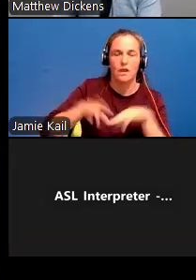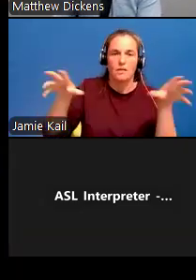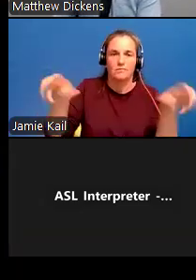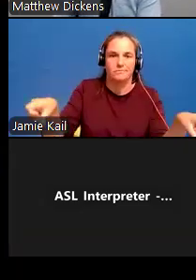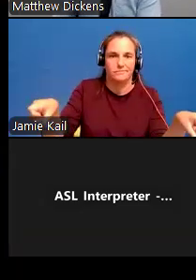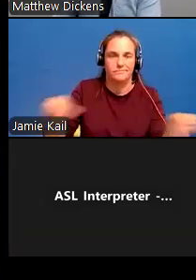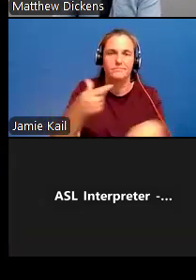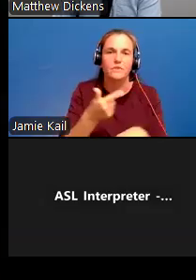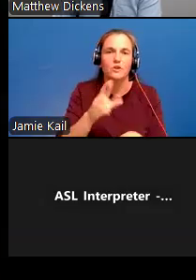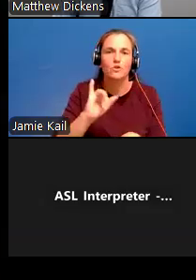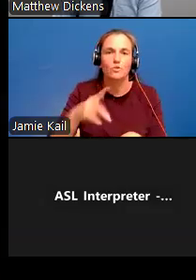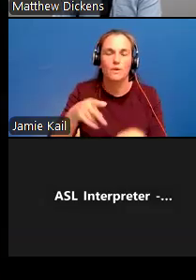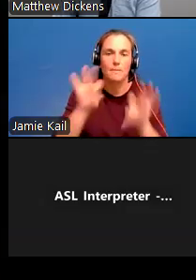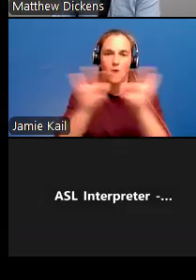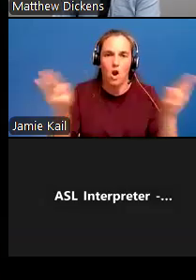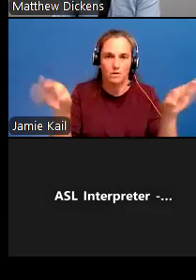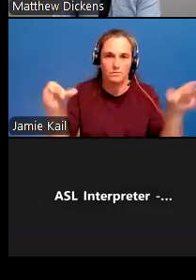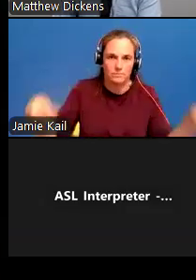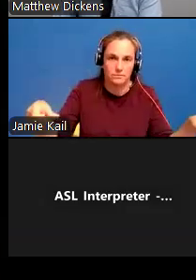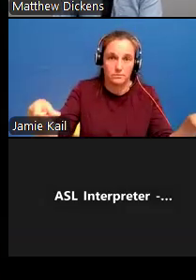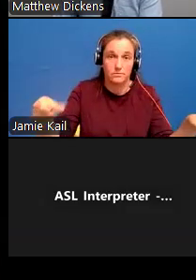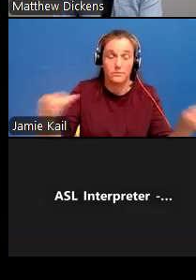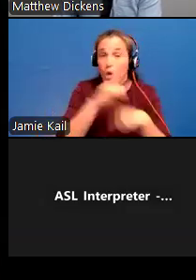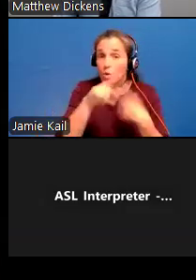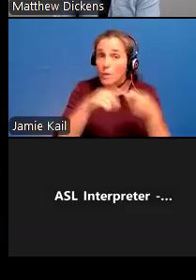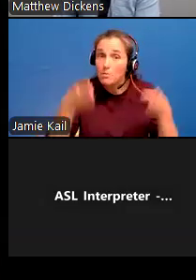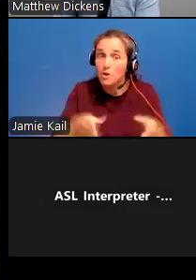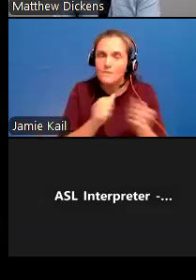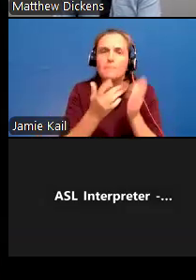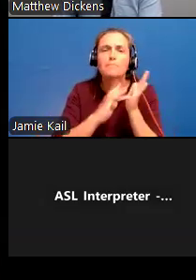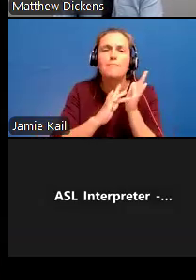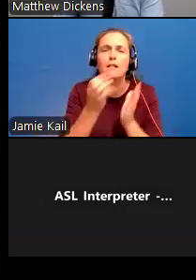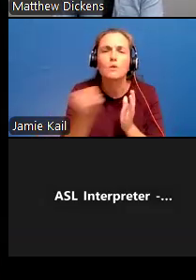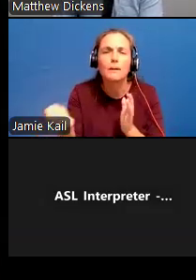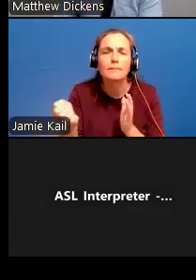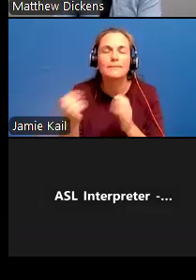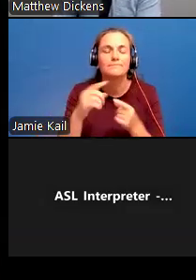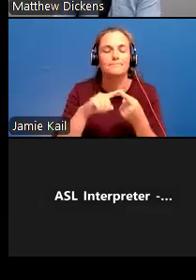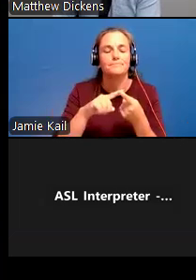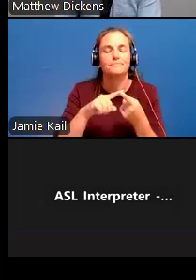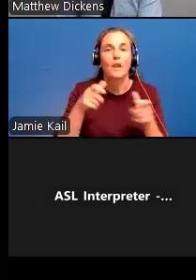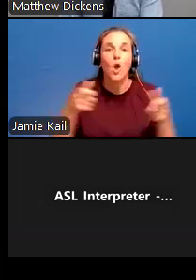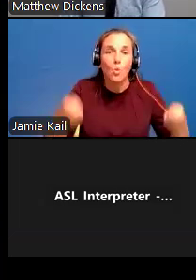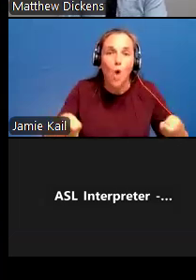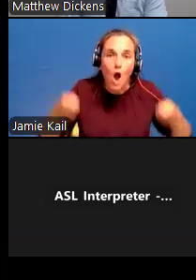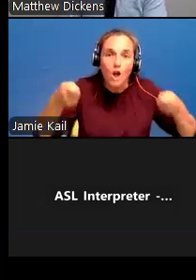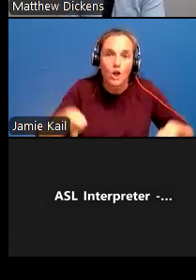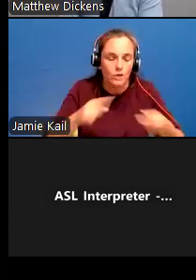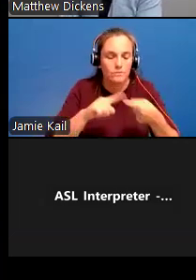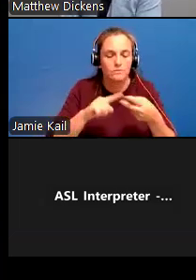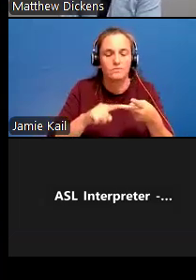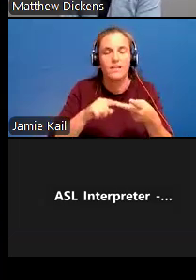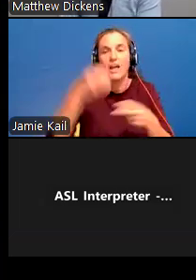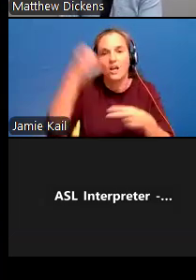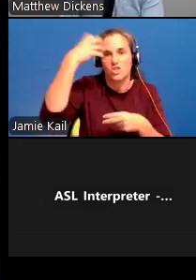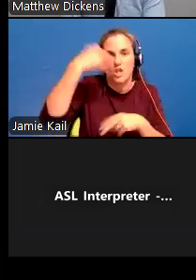bar. And so when an individual needs medical equipment, such as a walker, shower chair, or wheelchair to